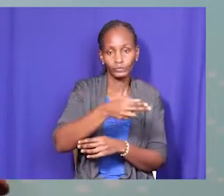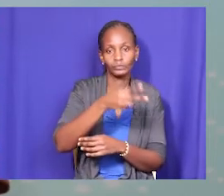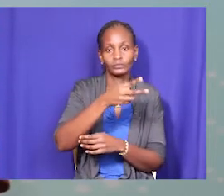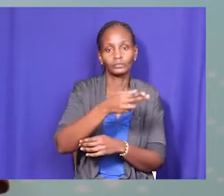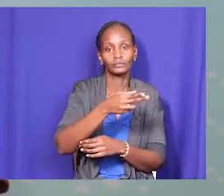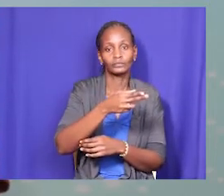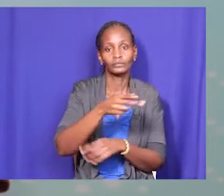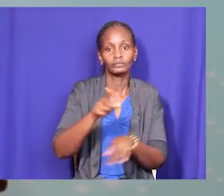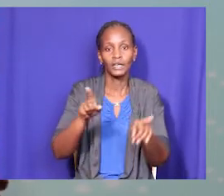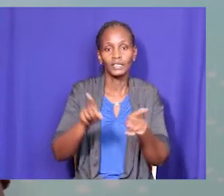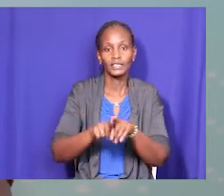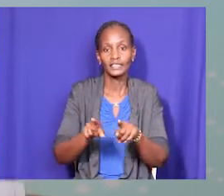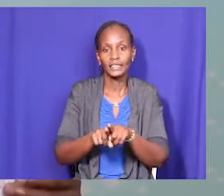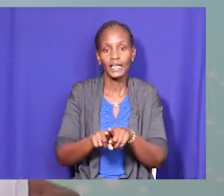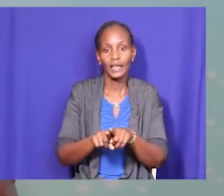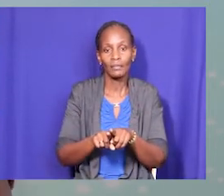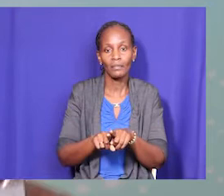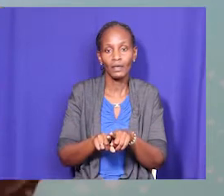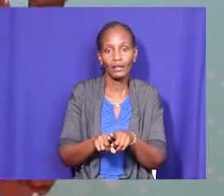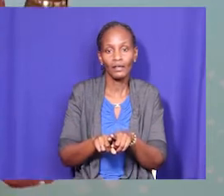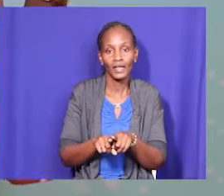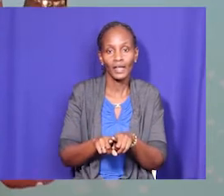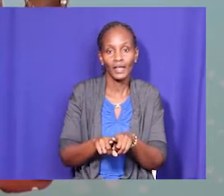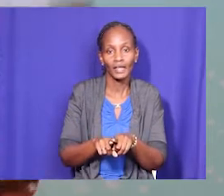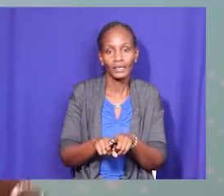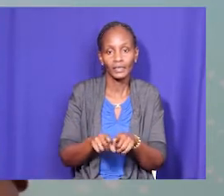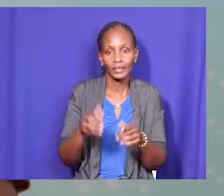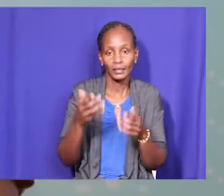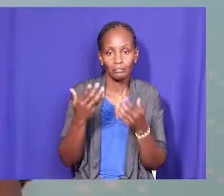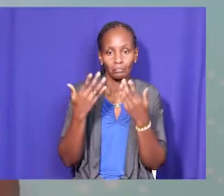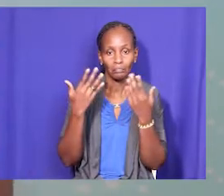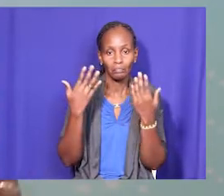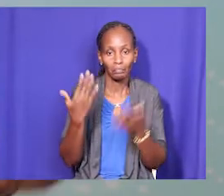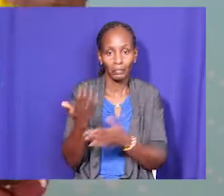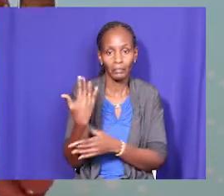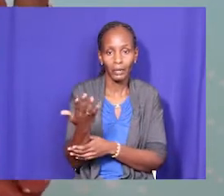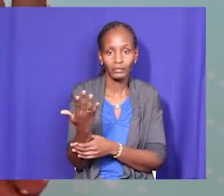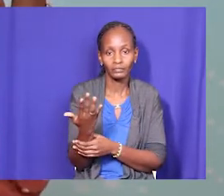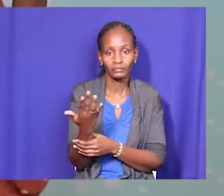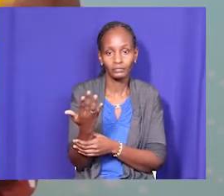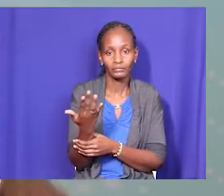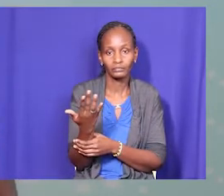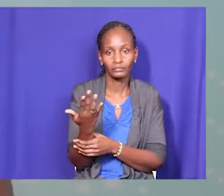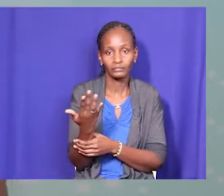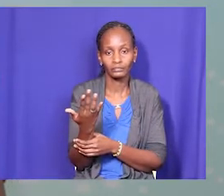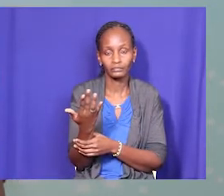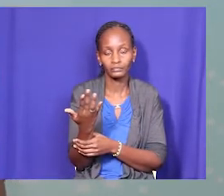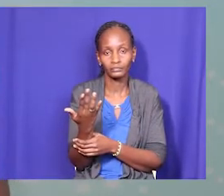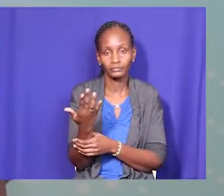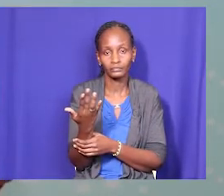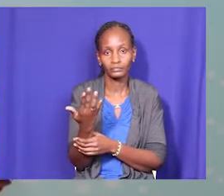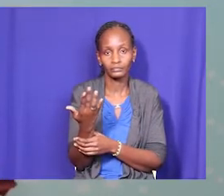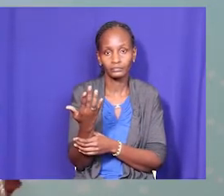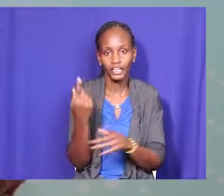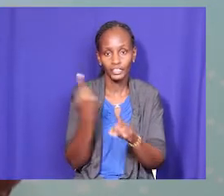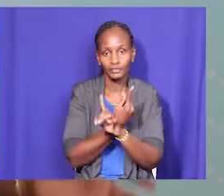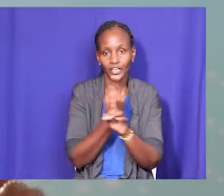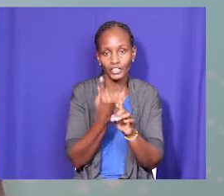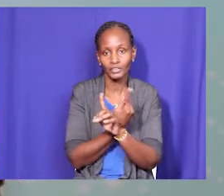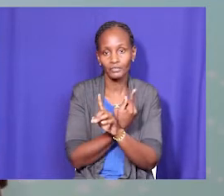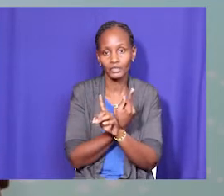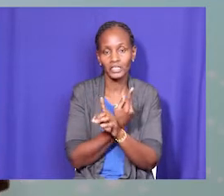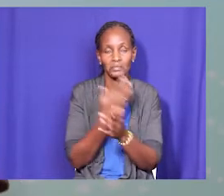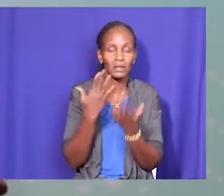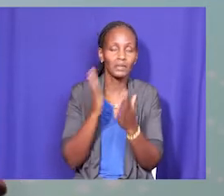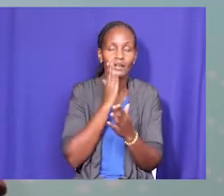and some plain pieces of paper, like this and like this. They can be of